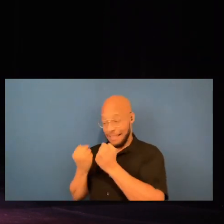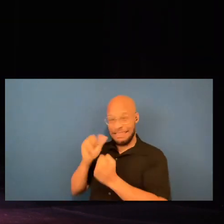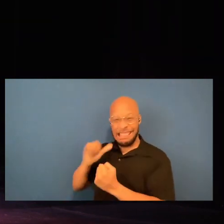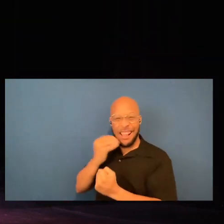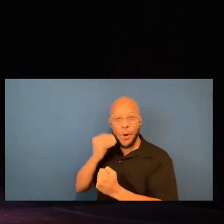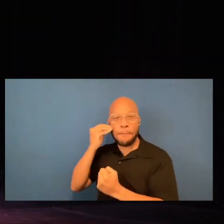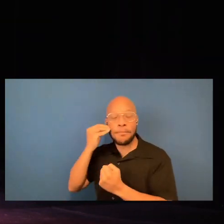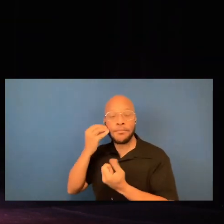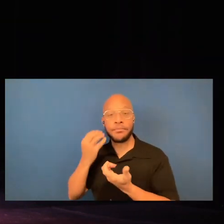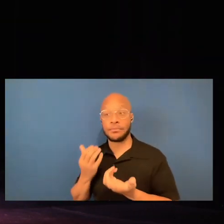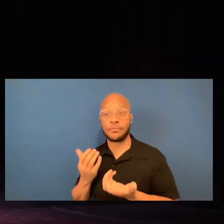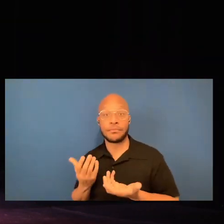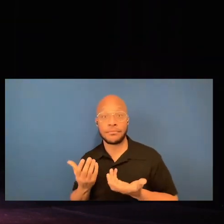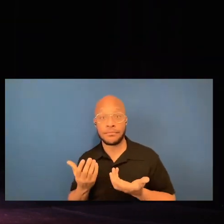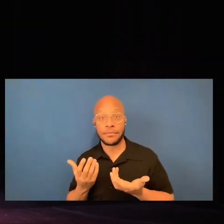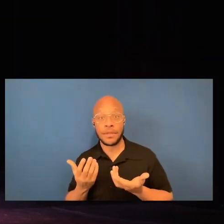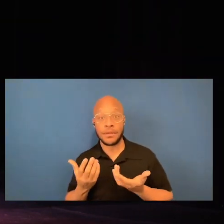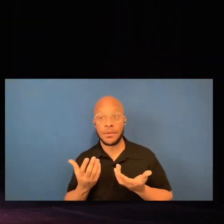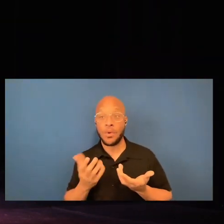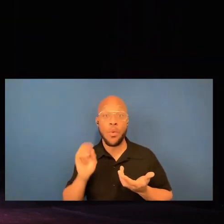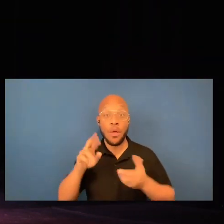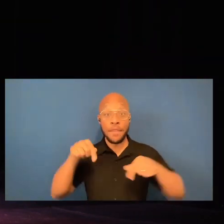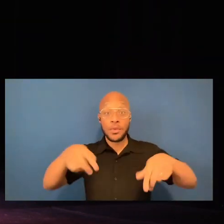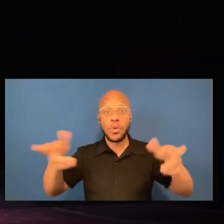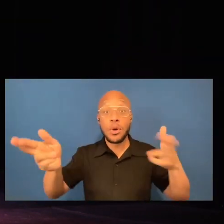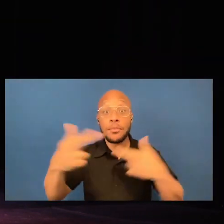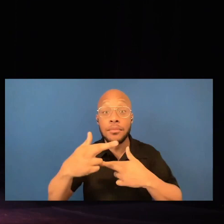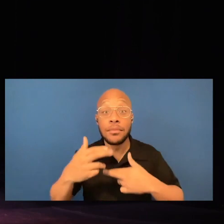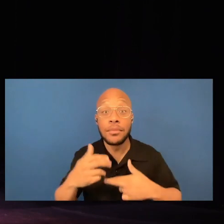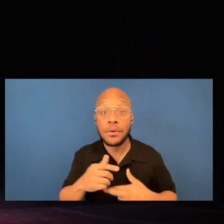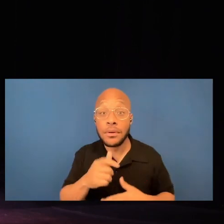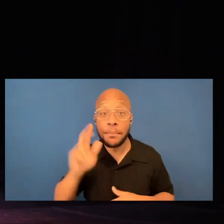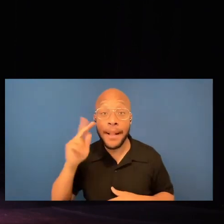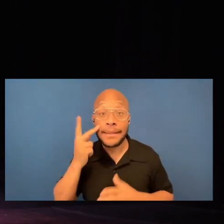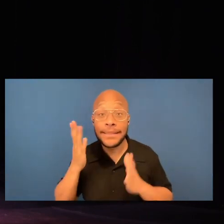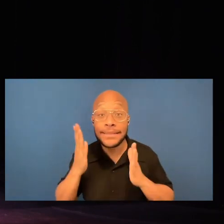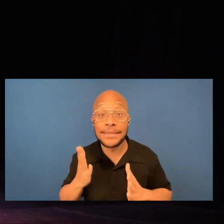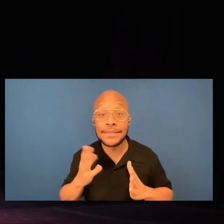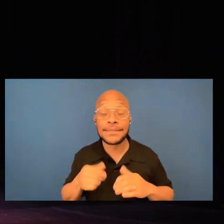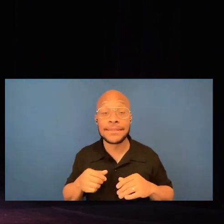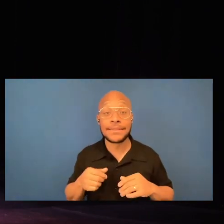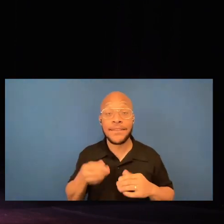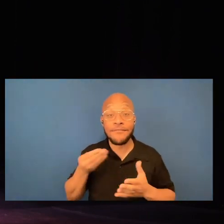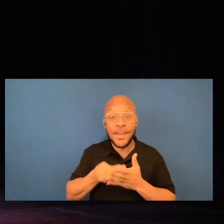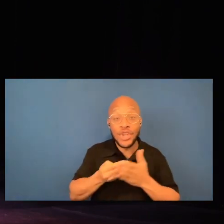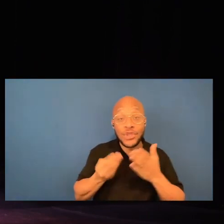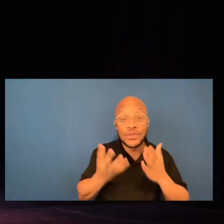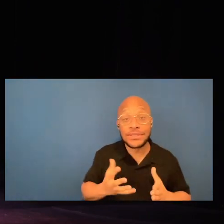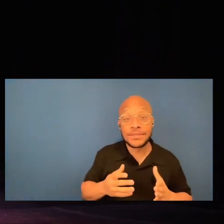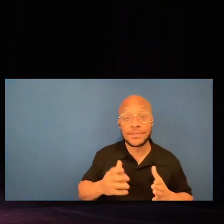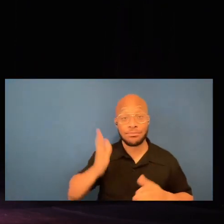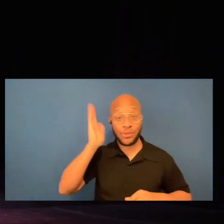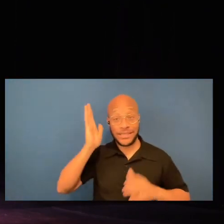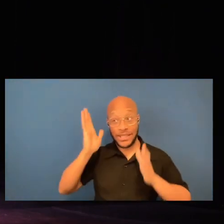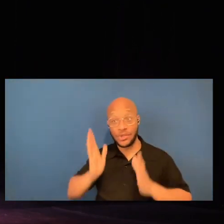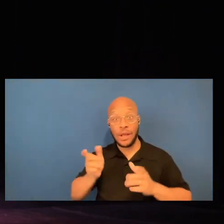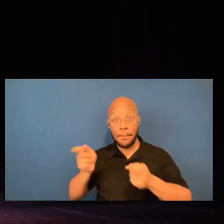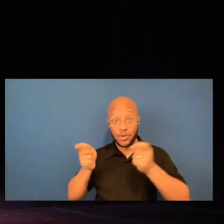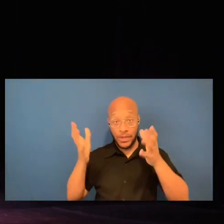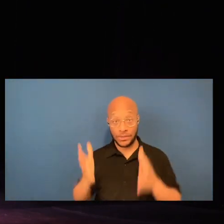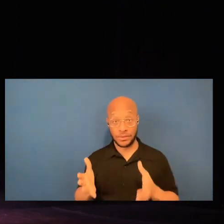politicians, funders, presenters, administrators, all of us, and the collectivity through which we